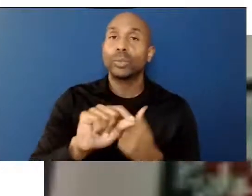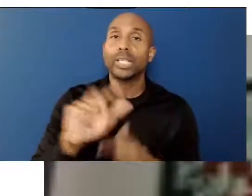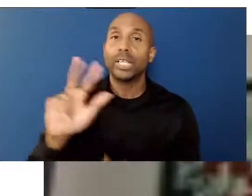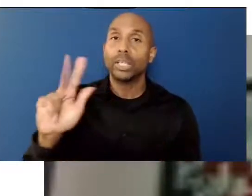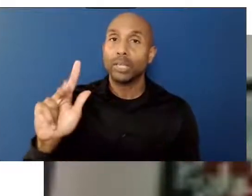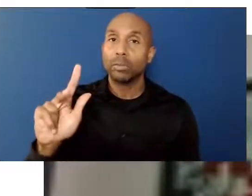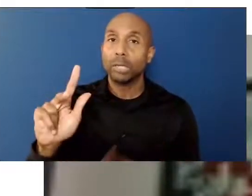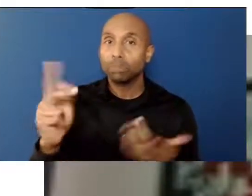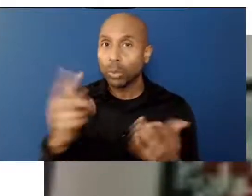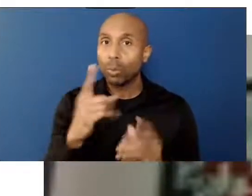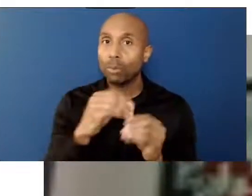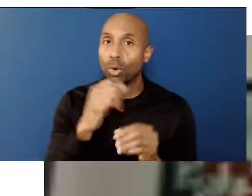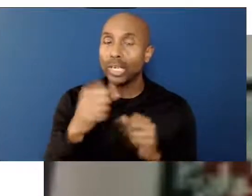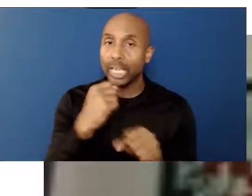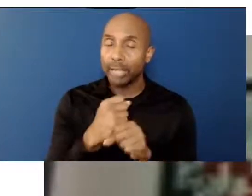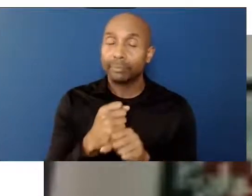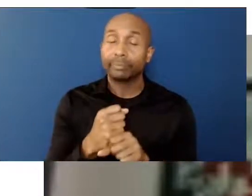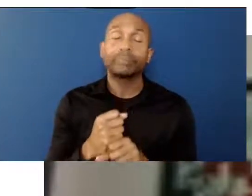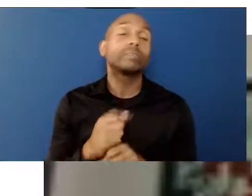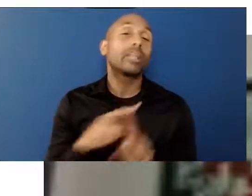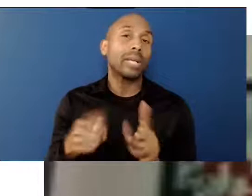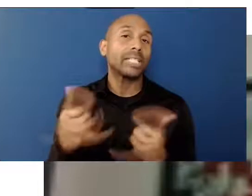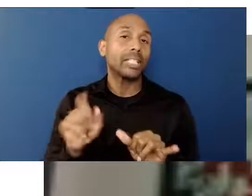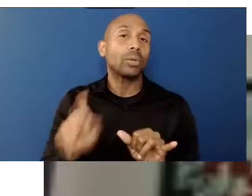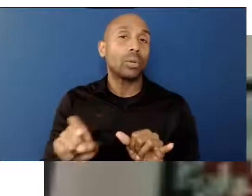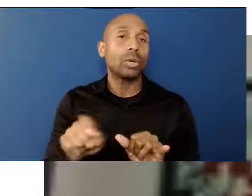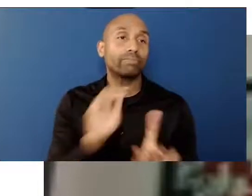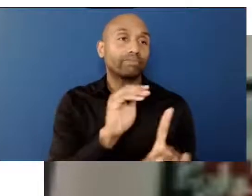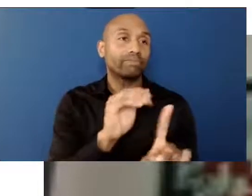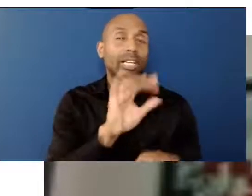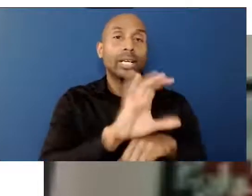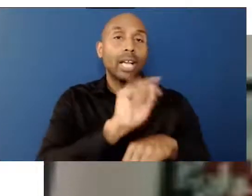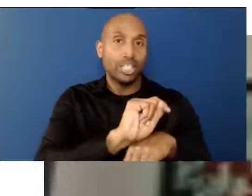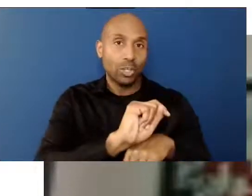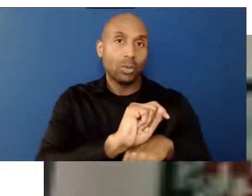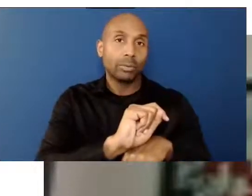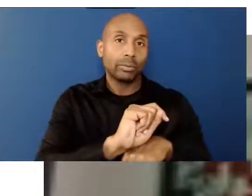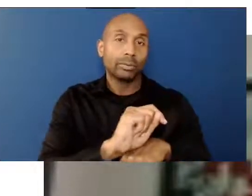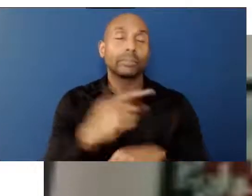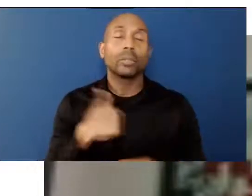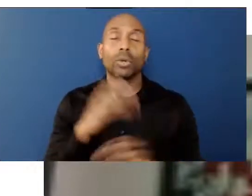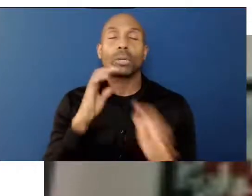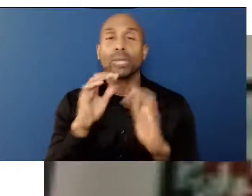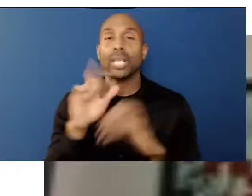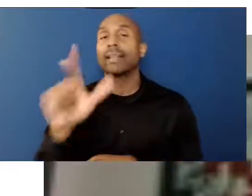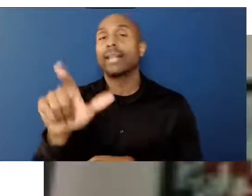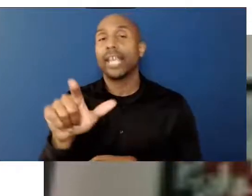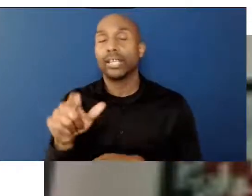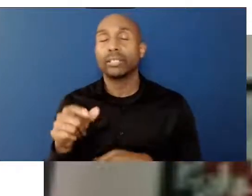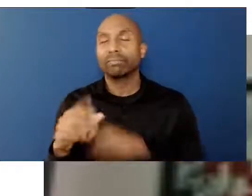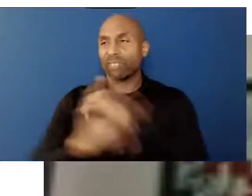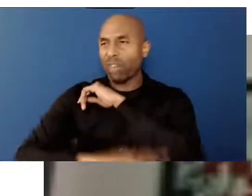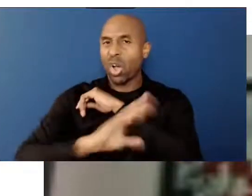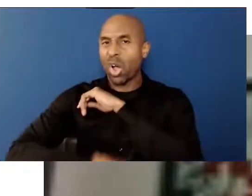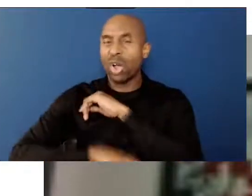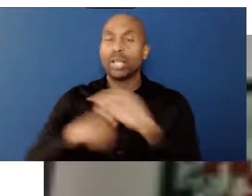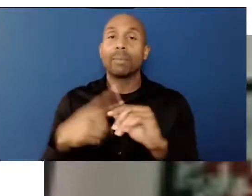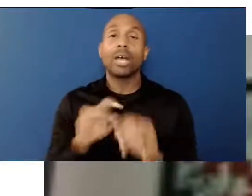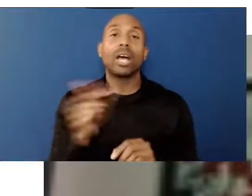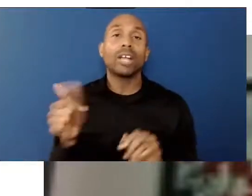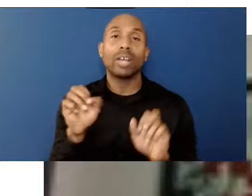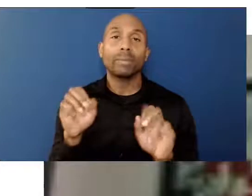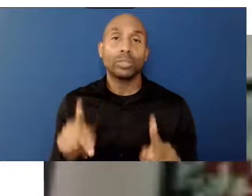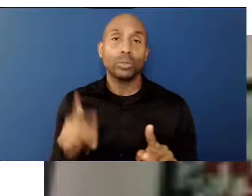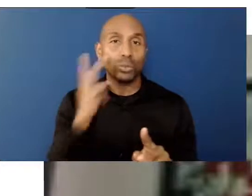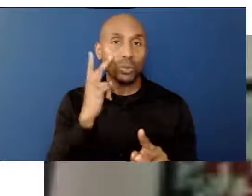but there will be some consultation that we'll be communicating kind of later on in the fall about opportunities again to sort of see this